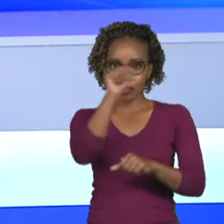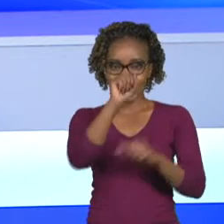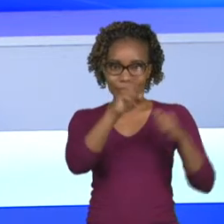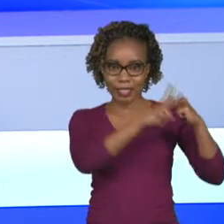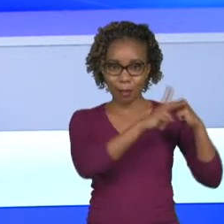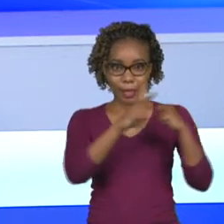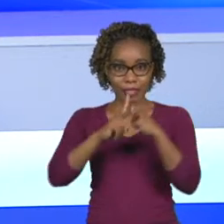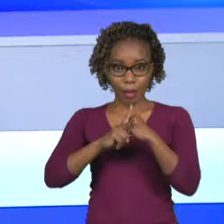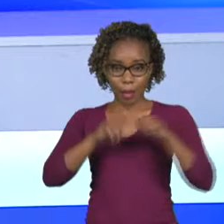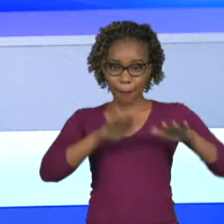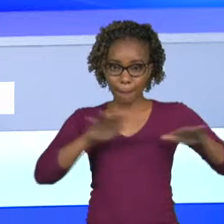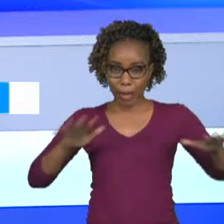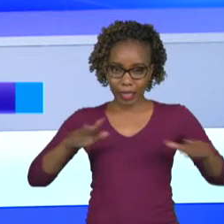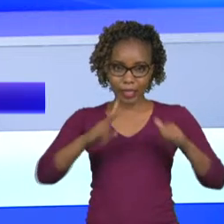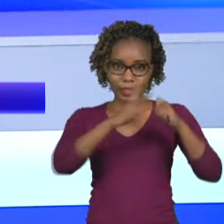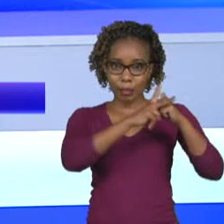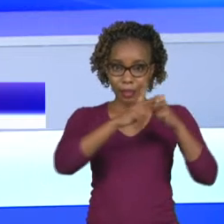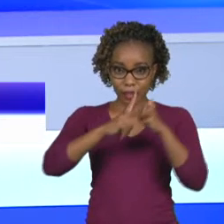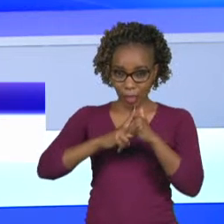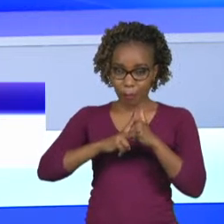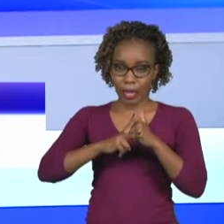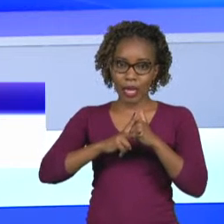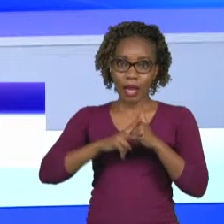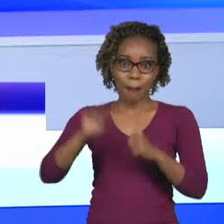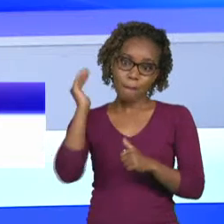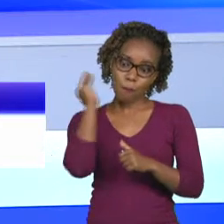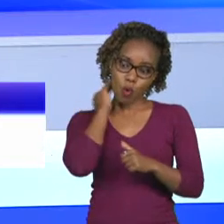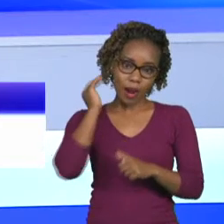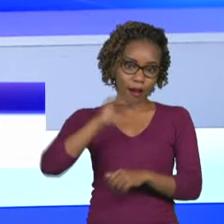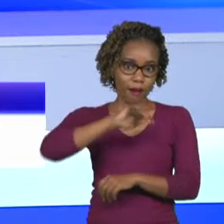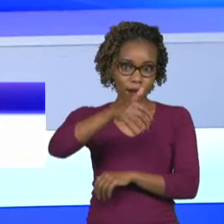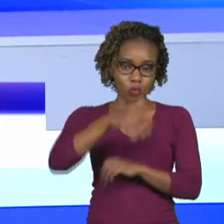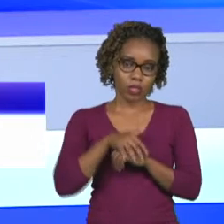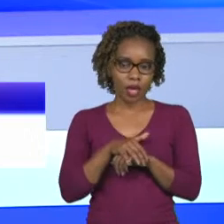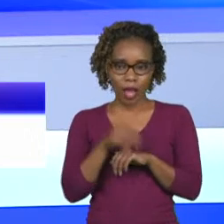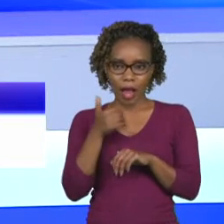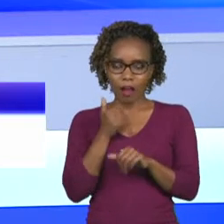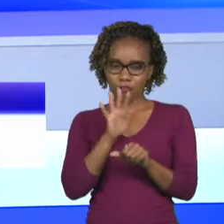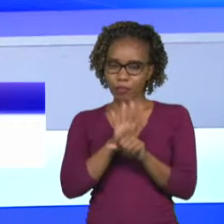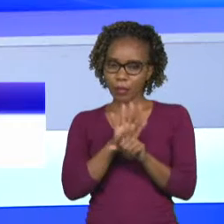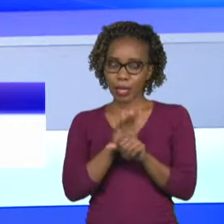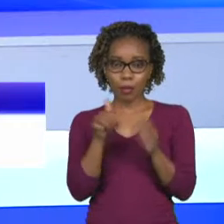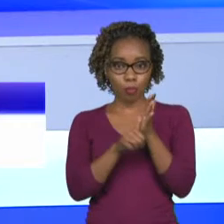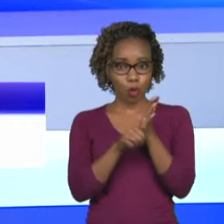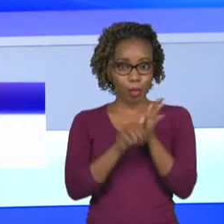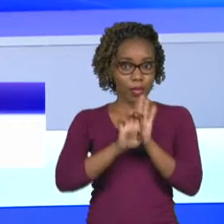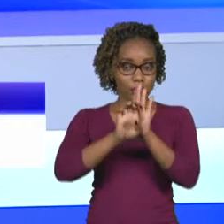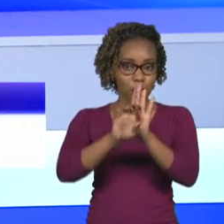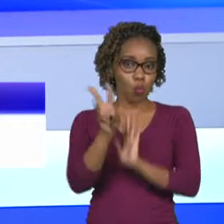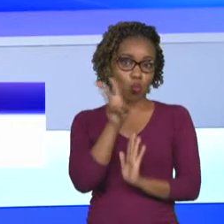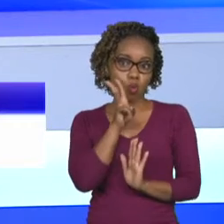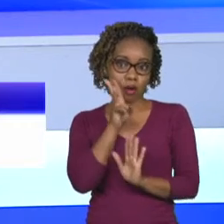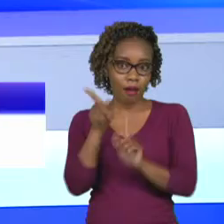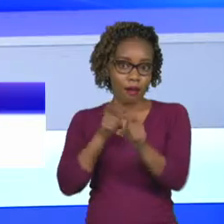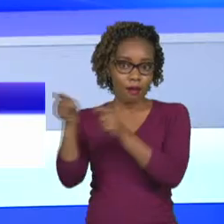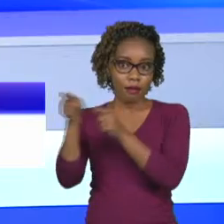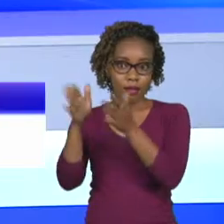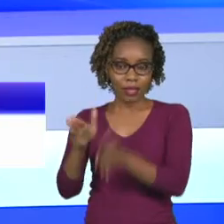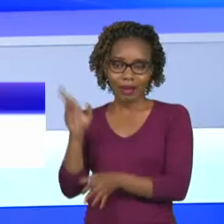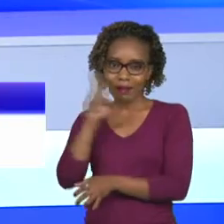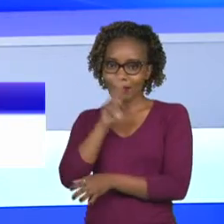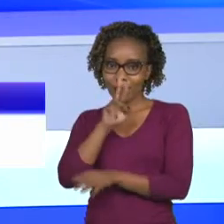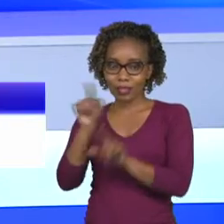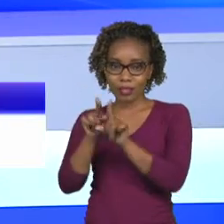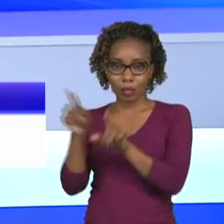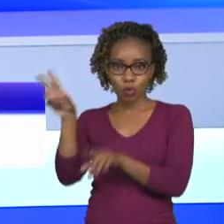in SABASABA town, Maragua constituency, Murang'a County, has been facing acute water shortage, forcing traders to risk and use